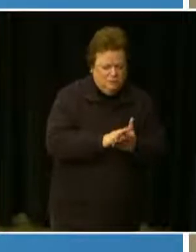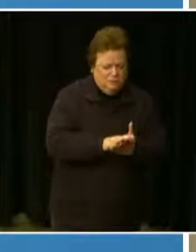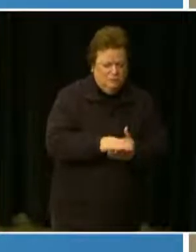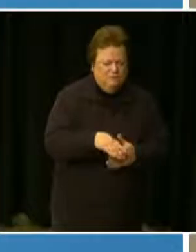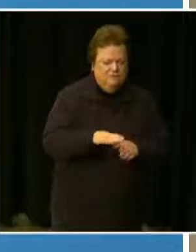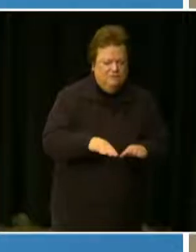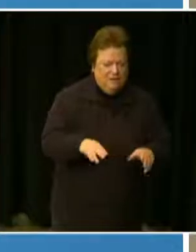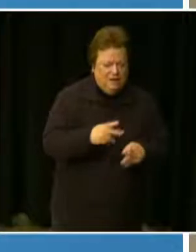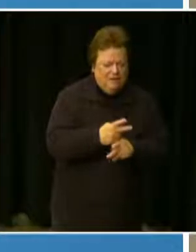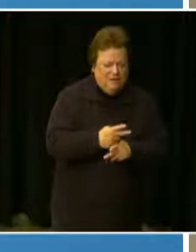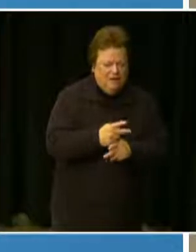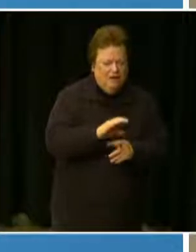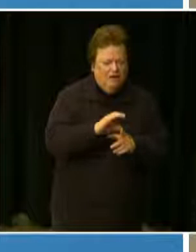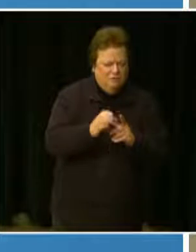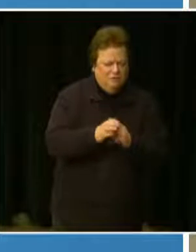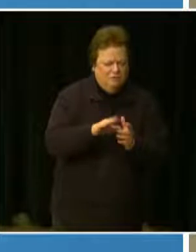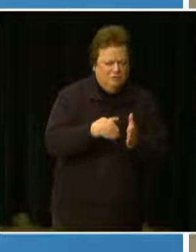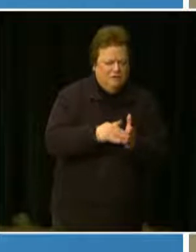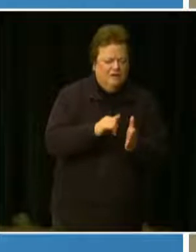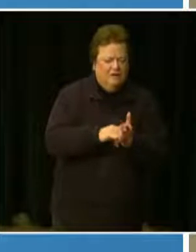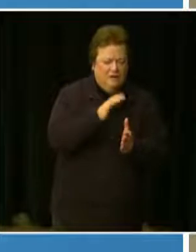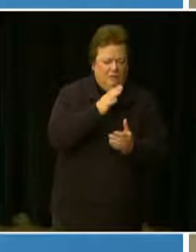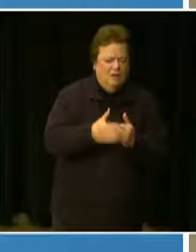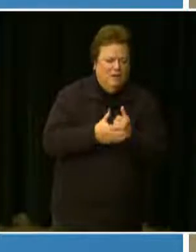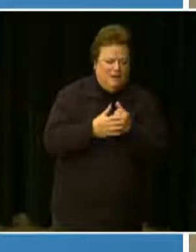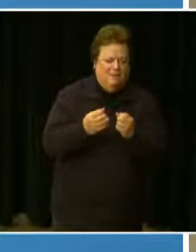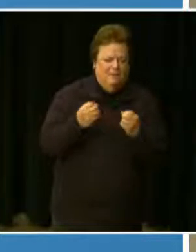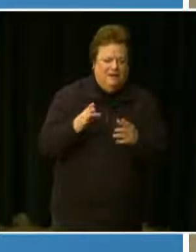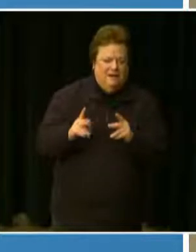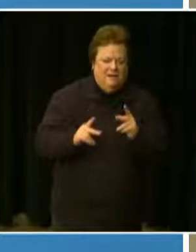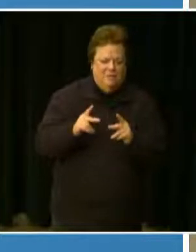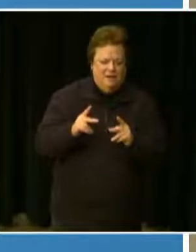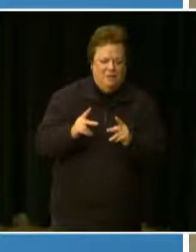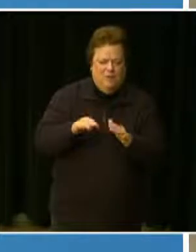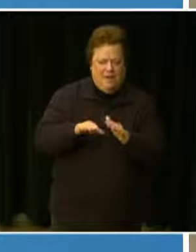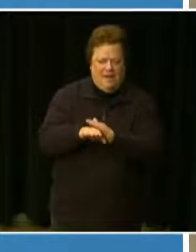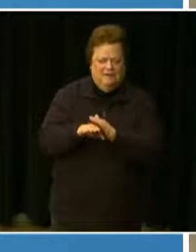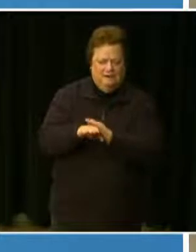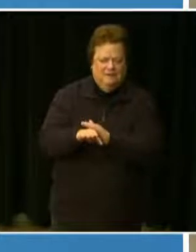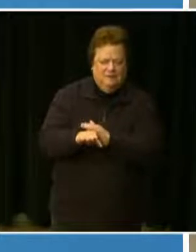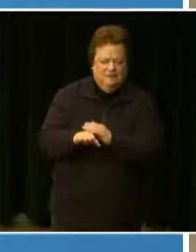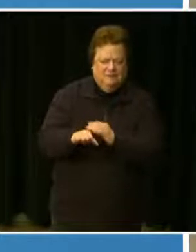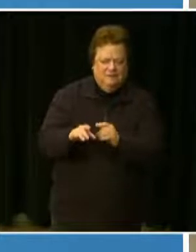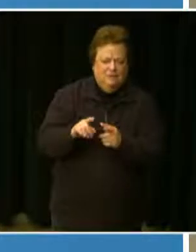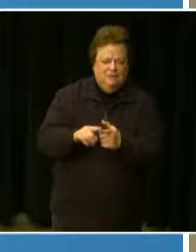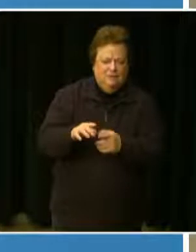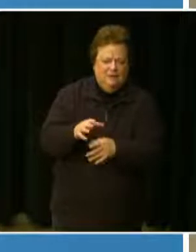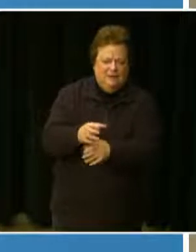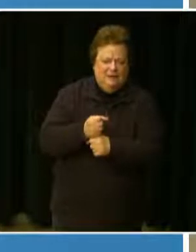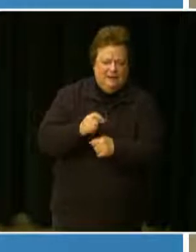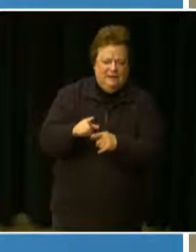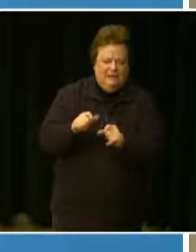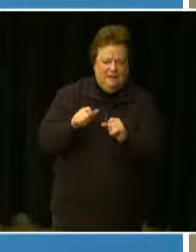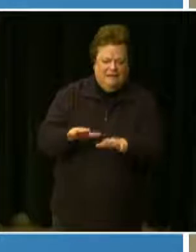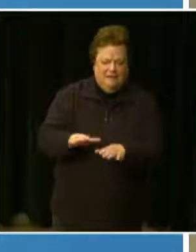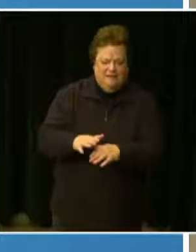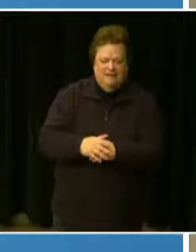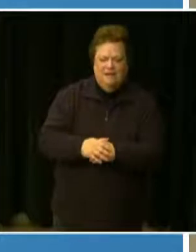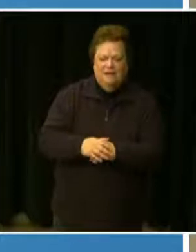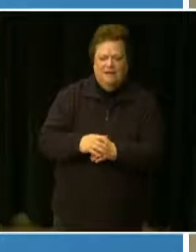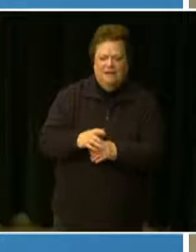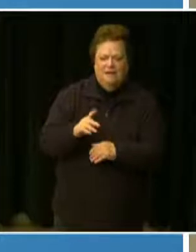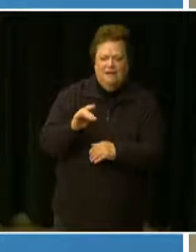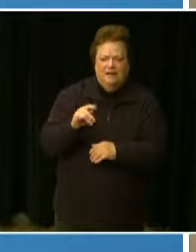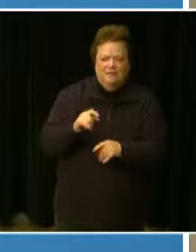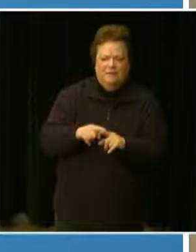our cultural centers, that's going to help a lot of members of our public access the test kits. However, we don't